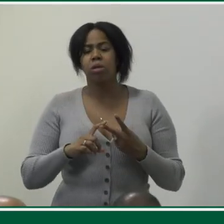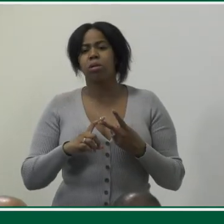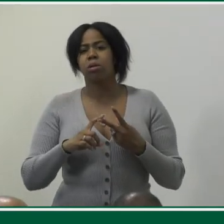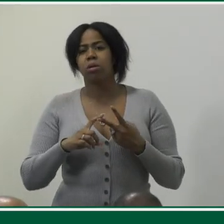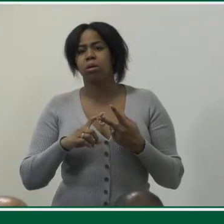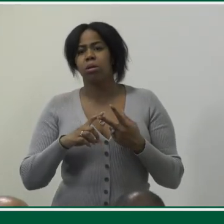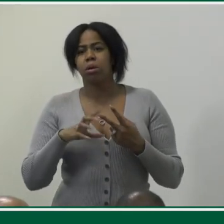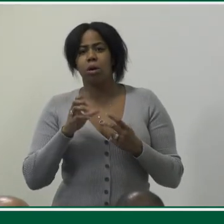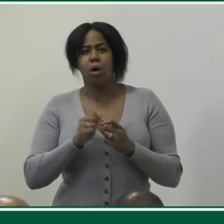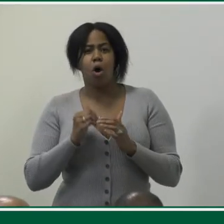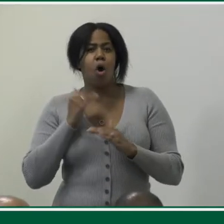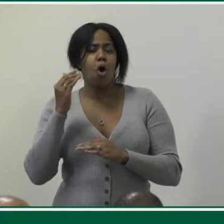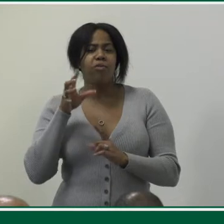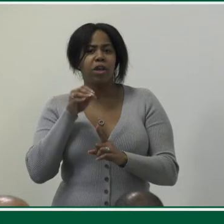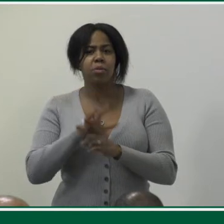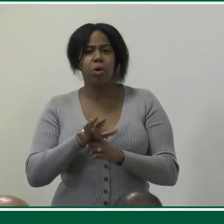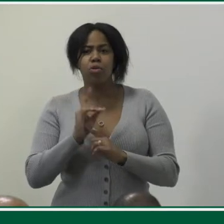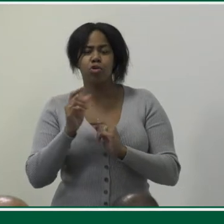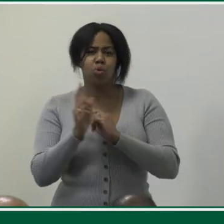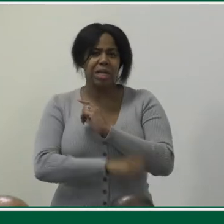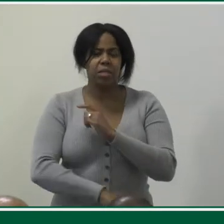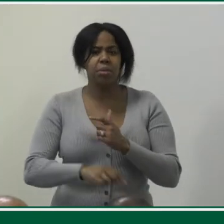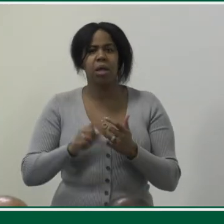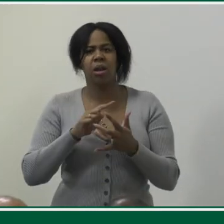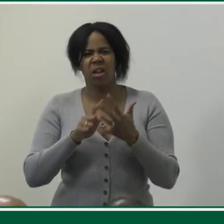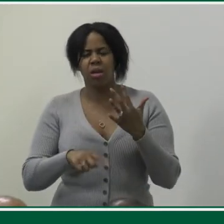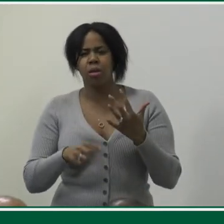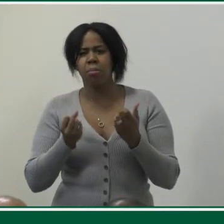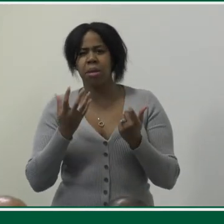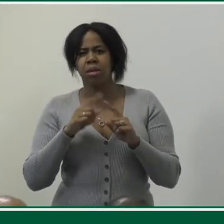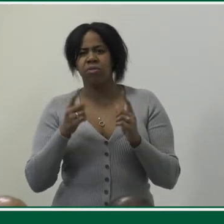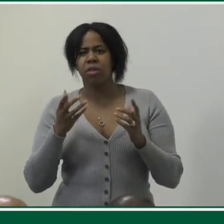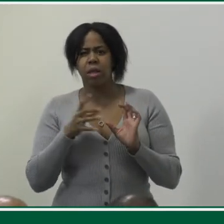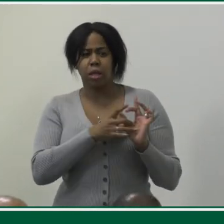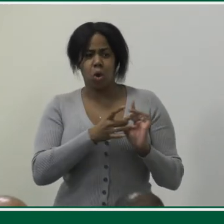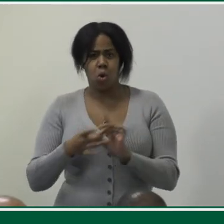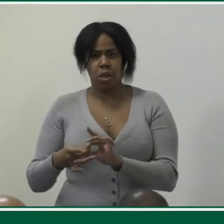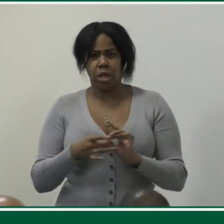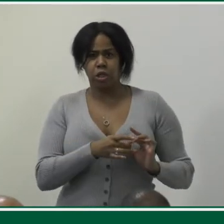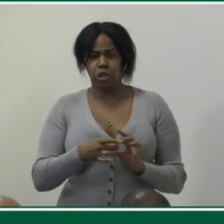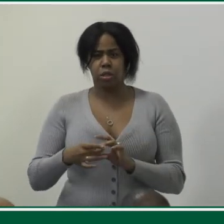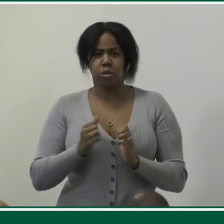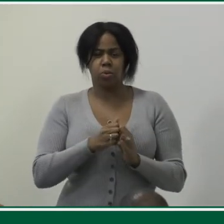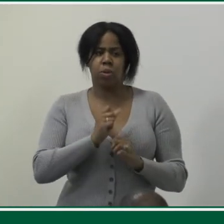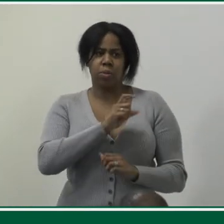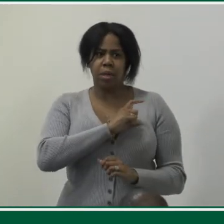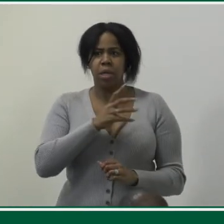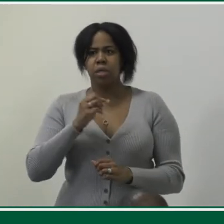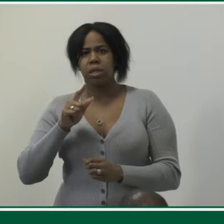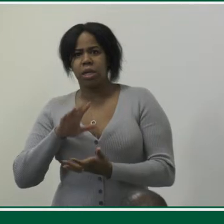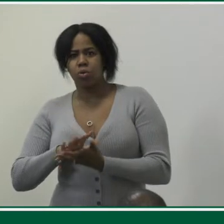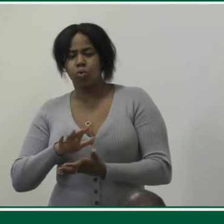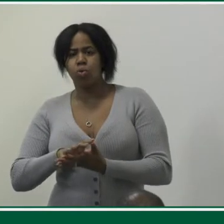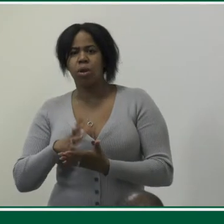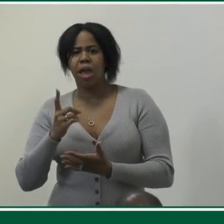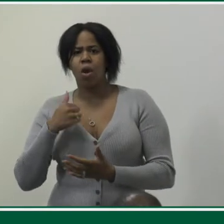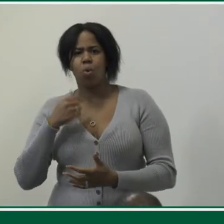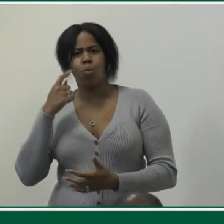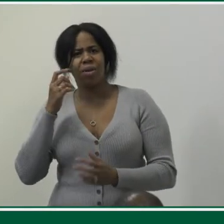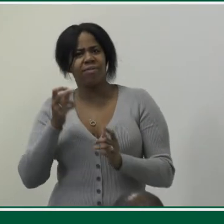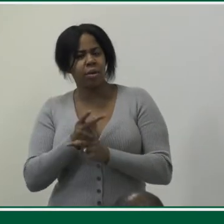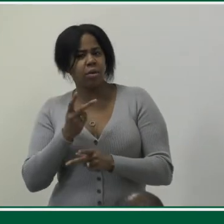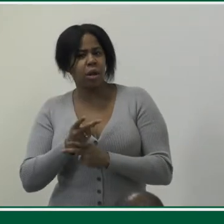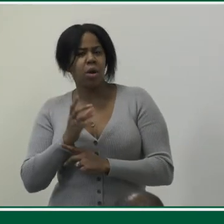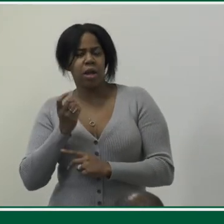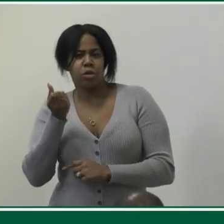and overexposure to exclusionary discipline. And basically, we made those comparisons with the theme of it being that black